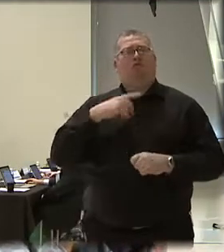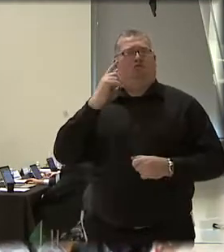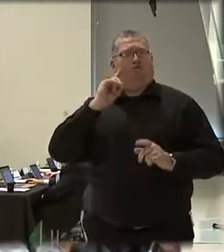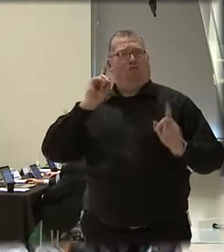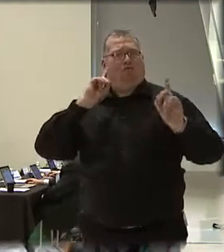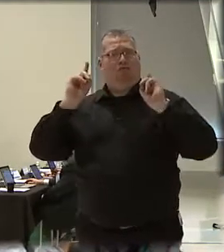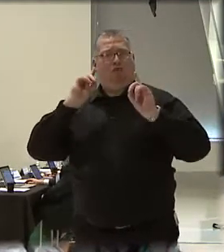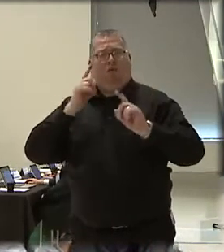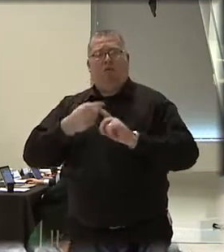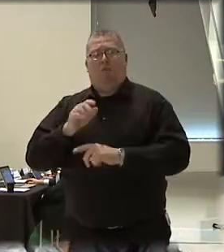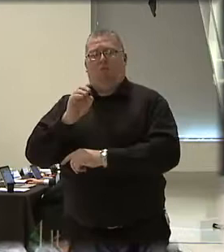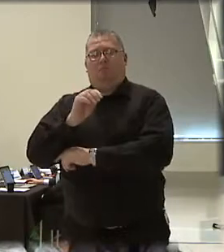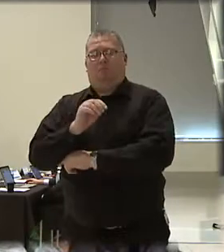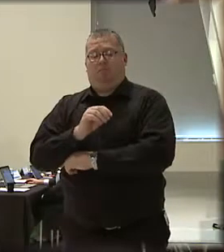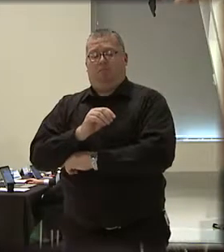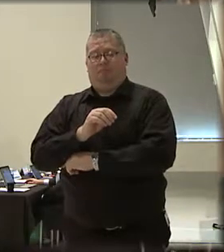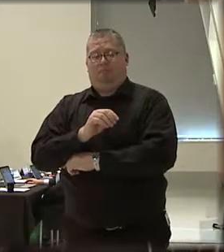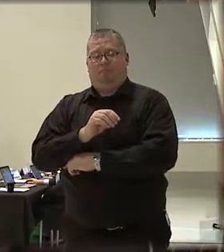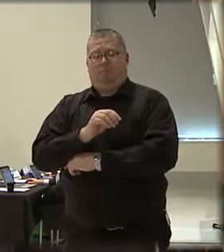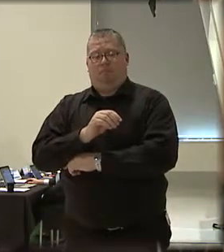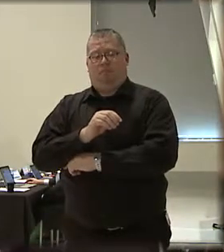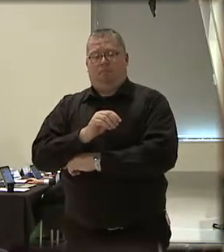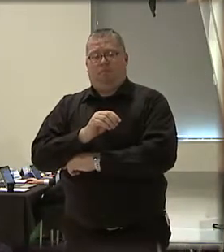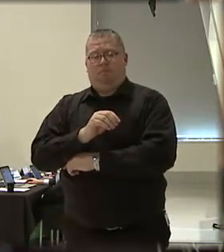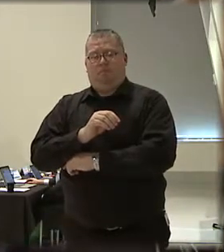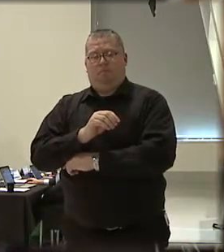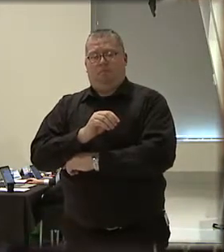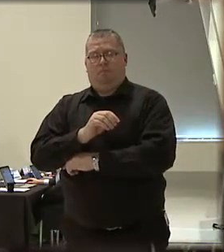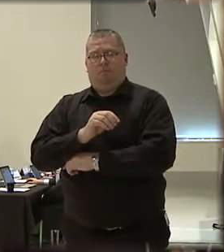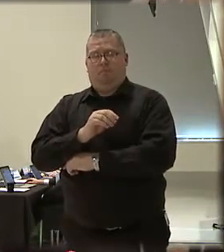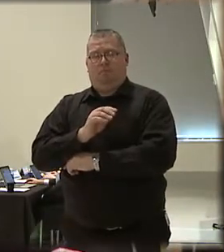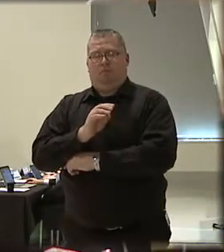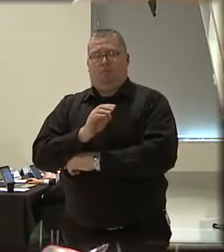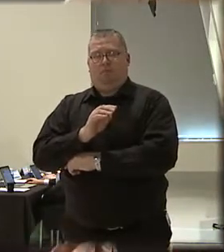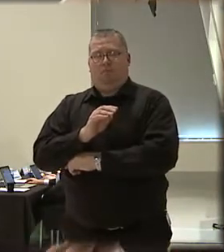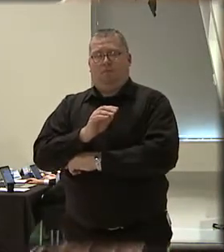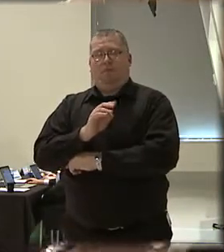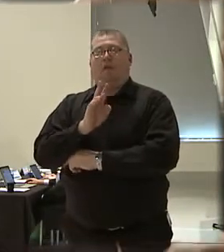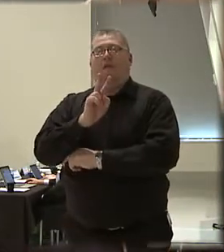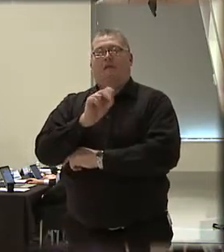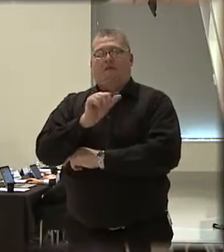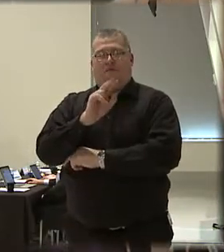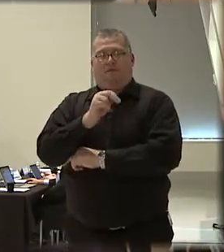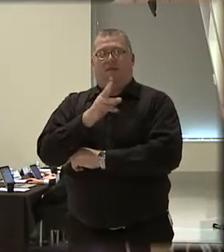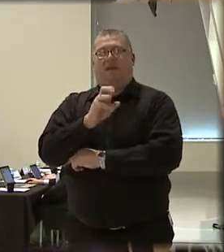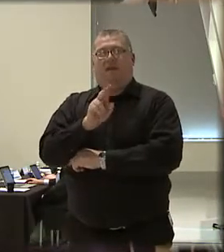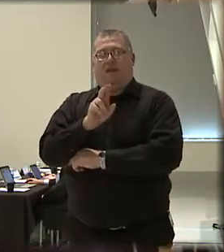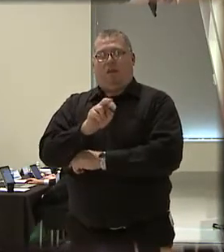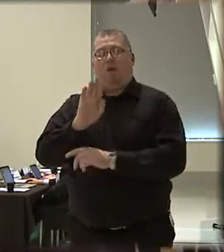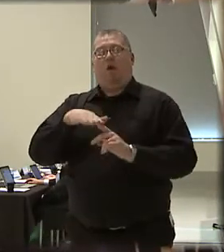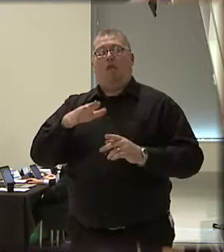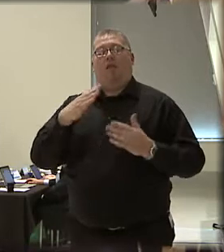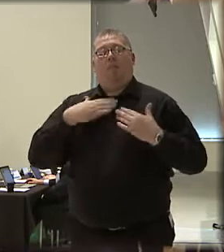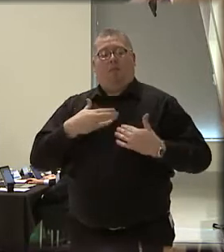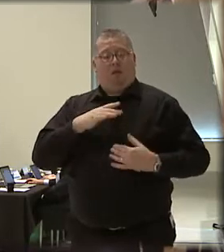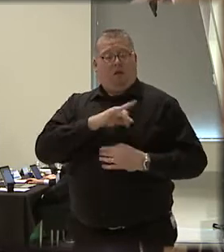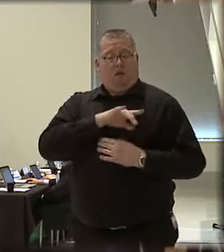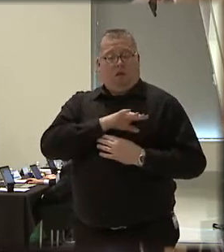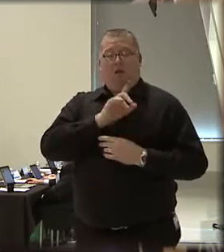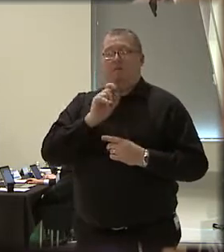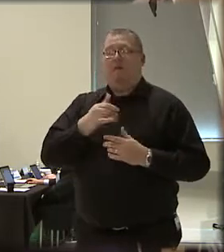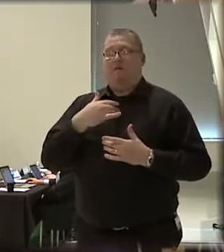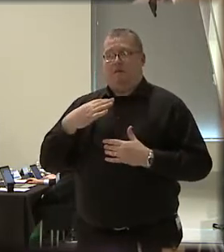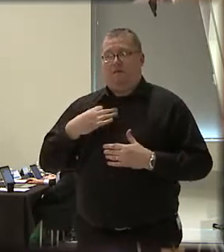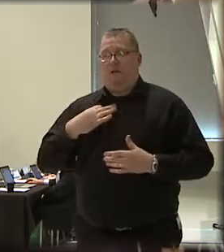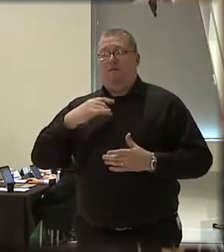from Mr. Van Houten on the kind of body camera program that there needs to be voluntary buy-in.